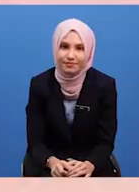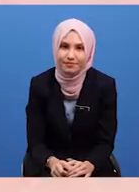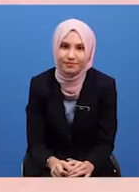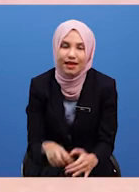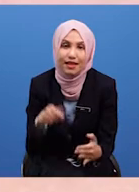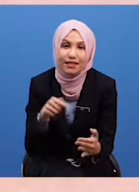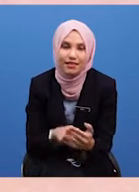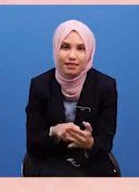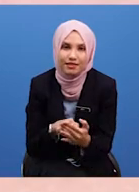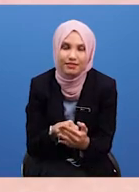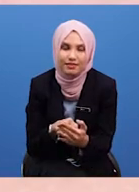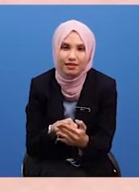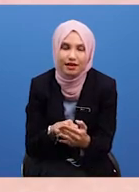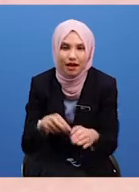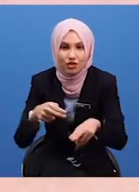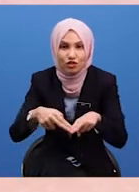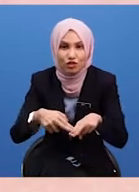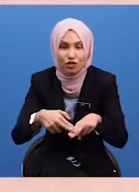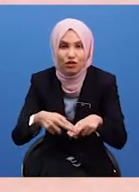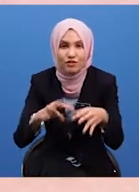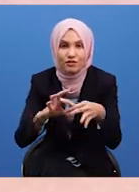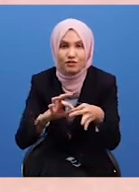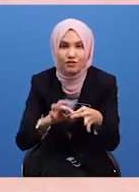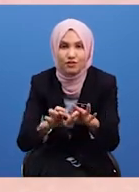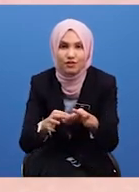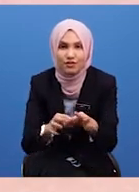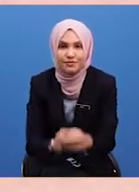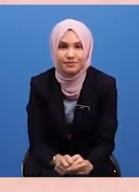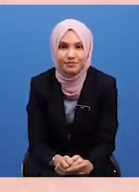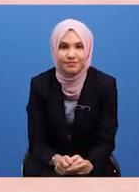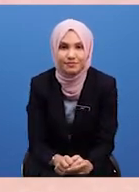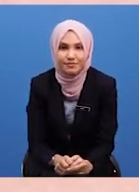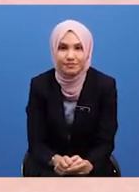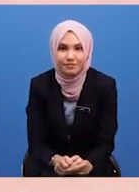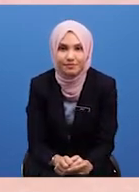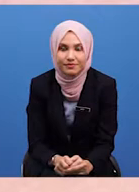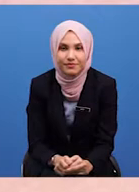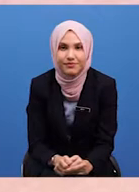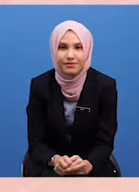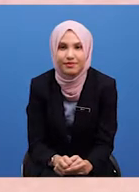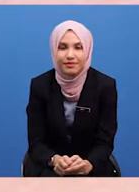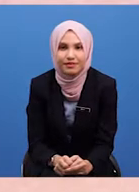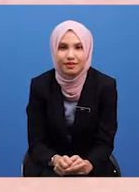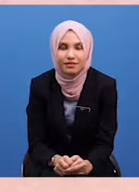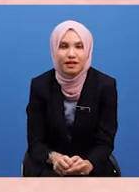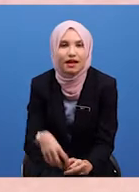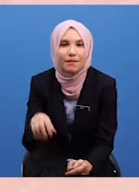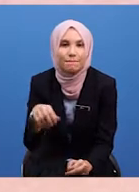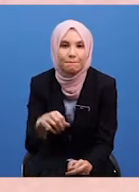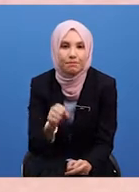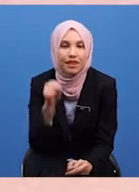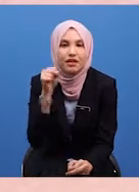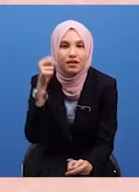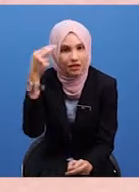This short story is written based on the third person point of view since it uses pronouns like